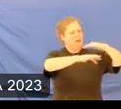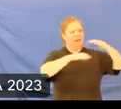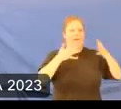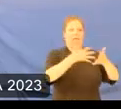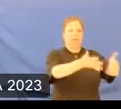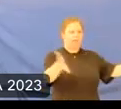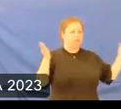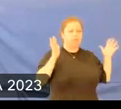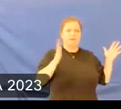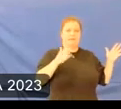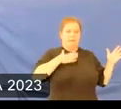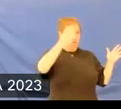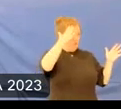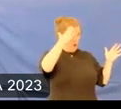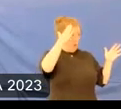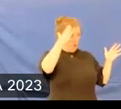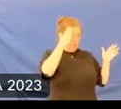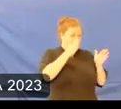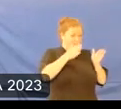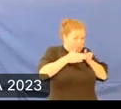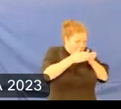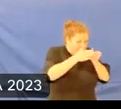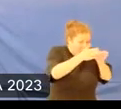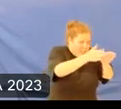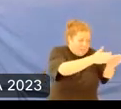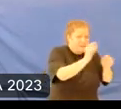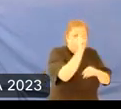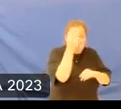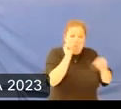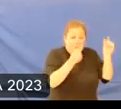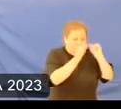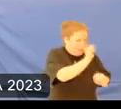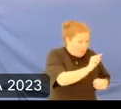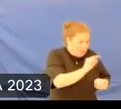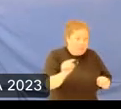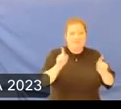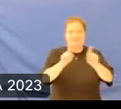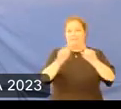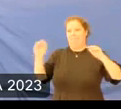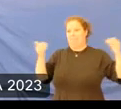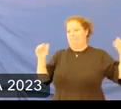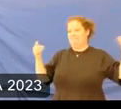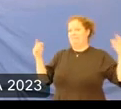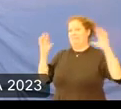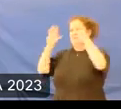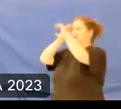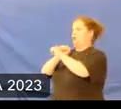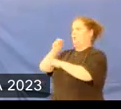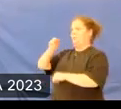the rest, to borrow actually Manny Shegloff's term, is dark matter. So